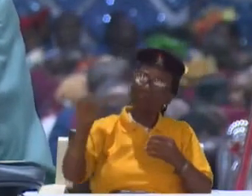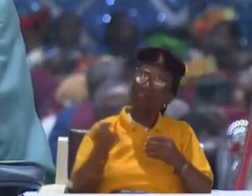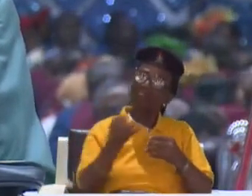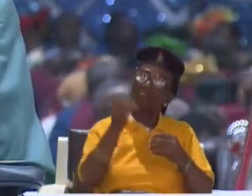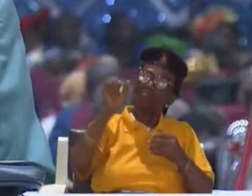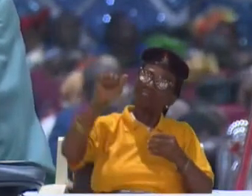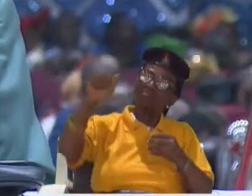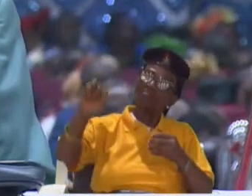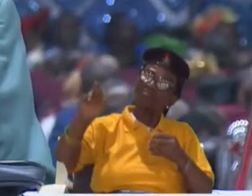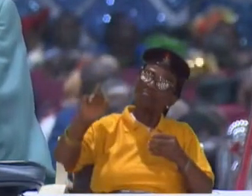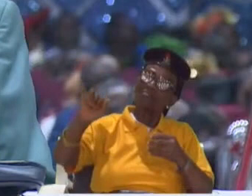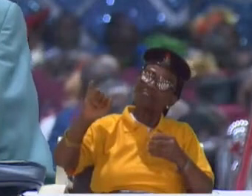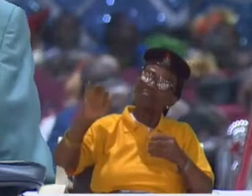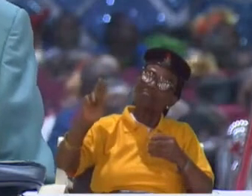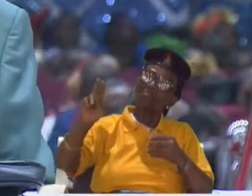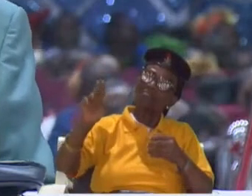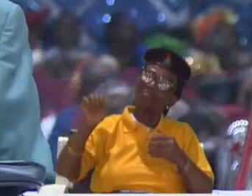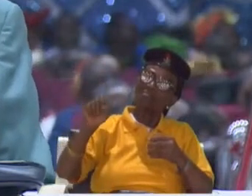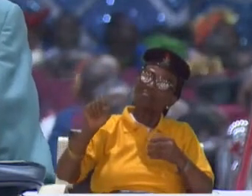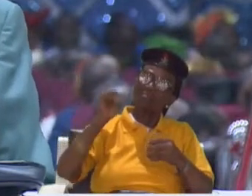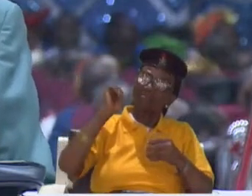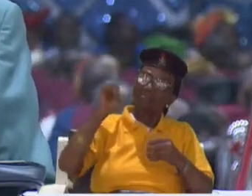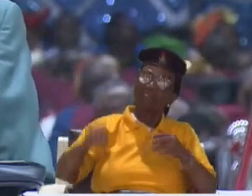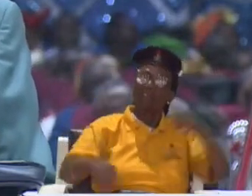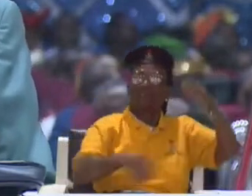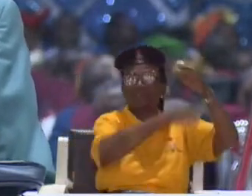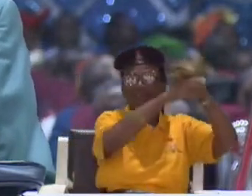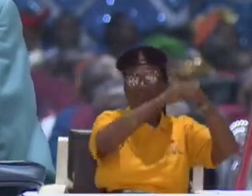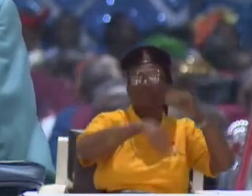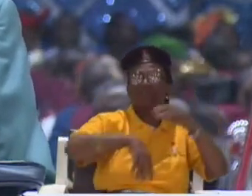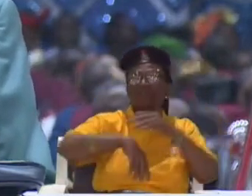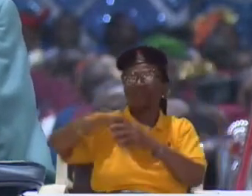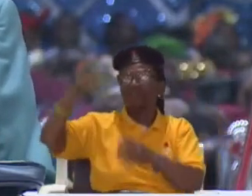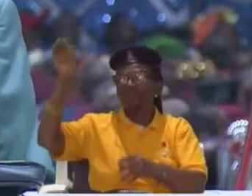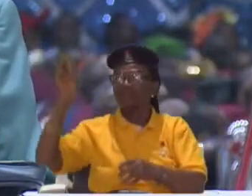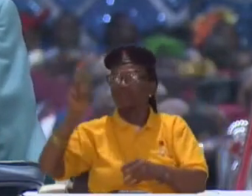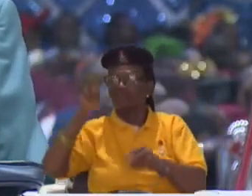he drove out the